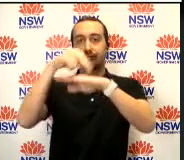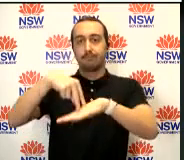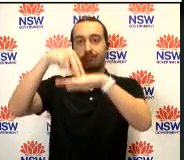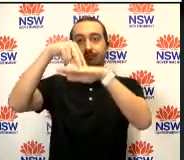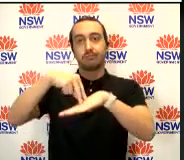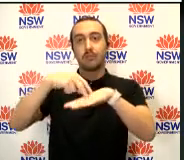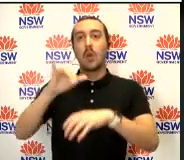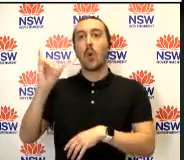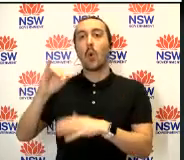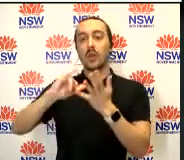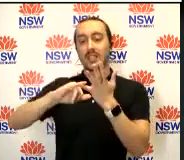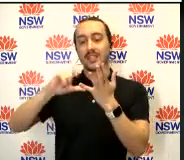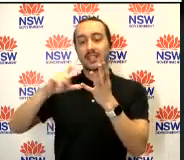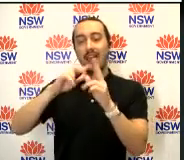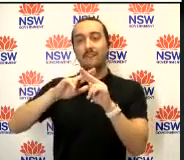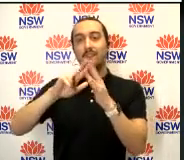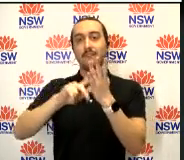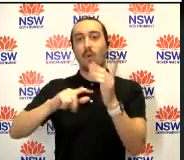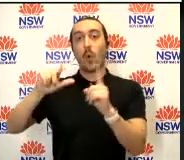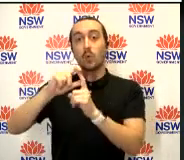penetration covers, just to name a few.